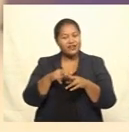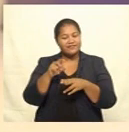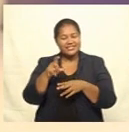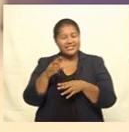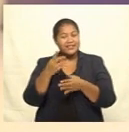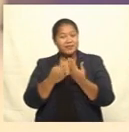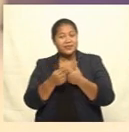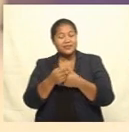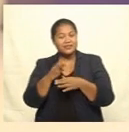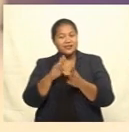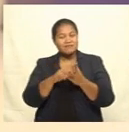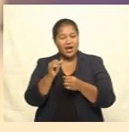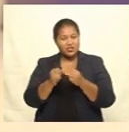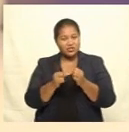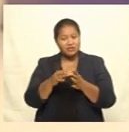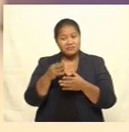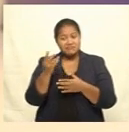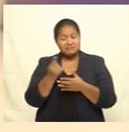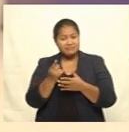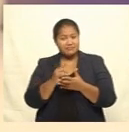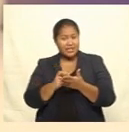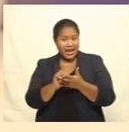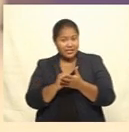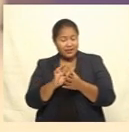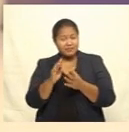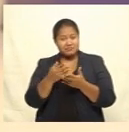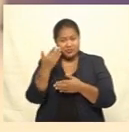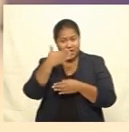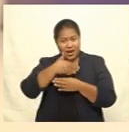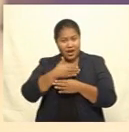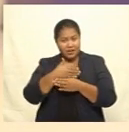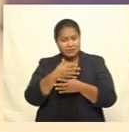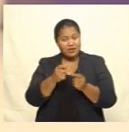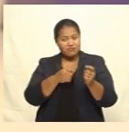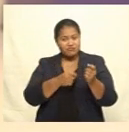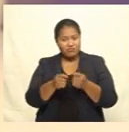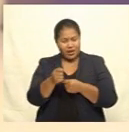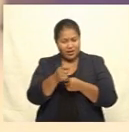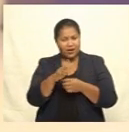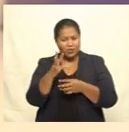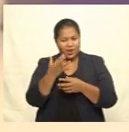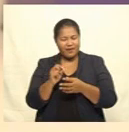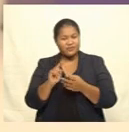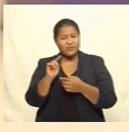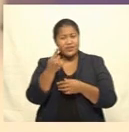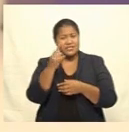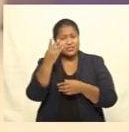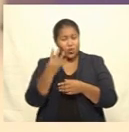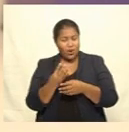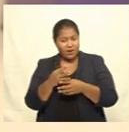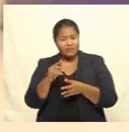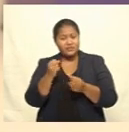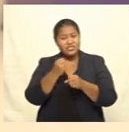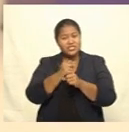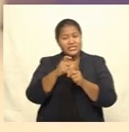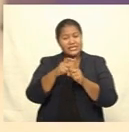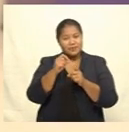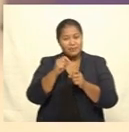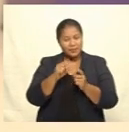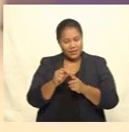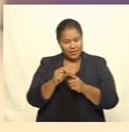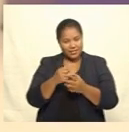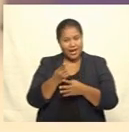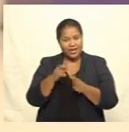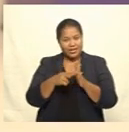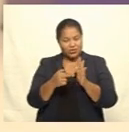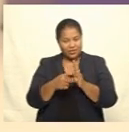Later tonight, traders will shift their focus to US jobless claims, first quarter US GDP, and New Zealand's consumer confidence for April. It will